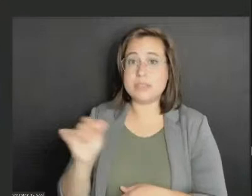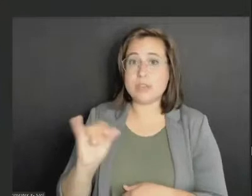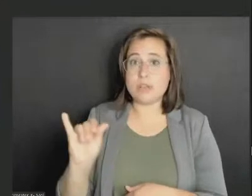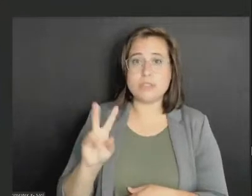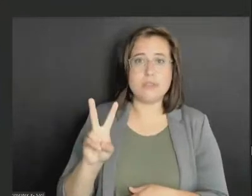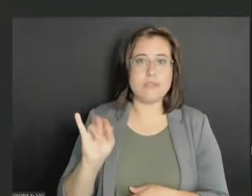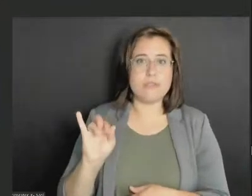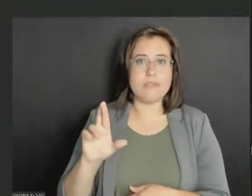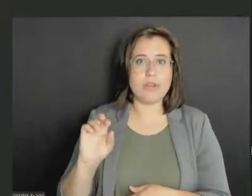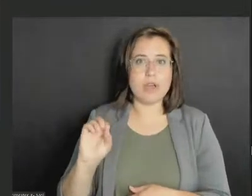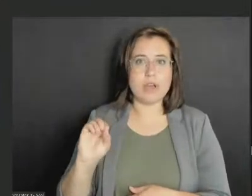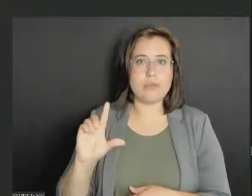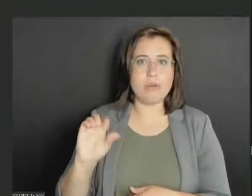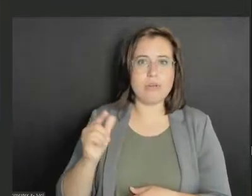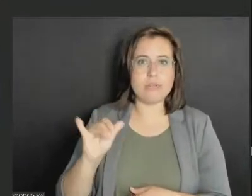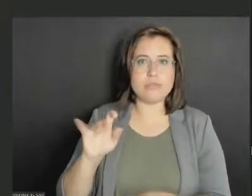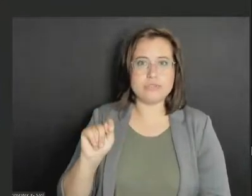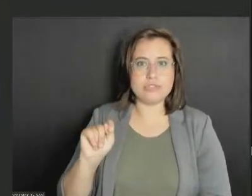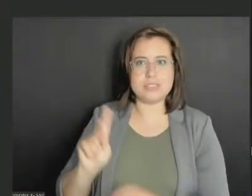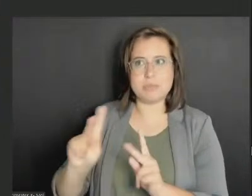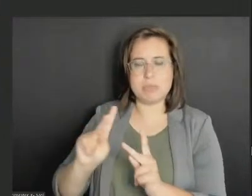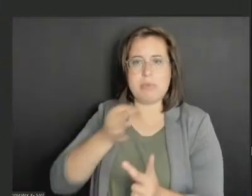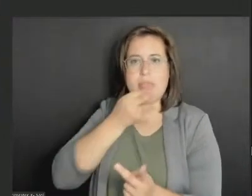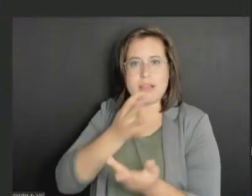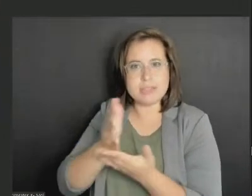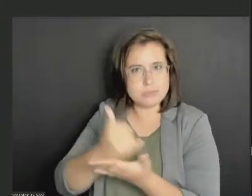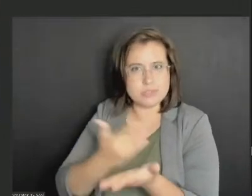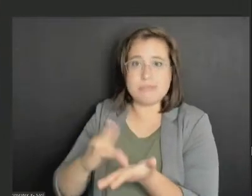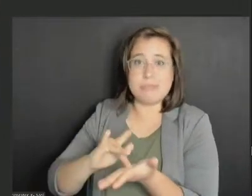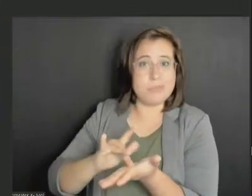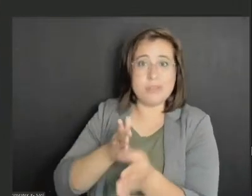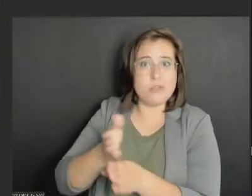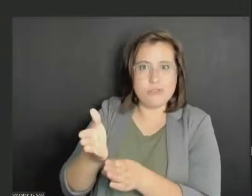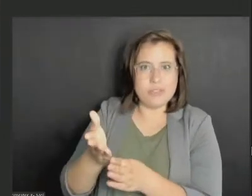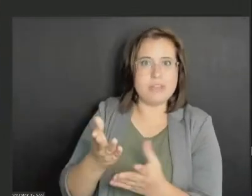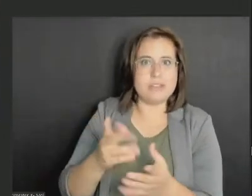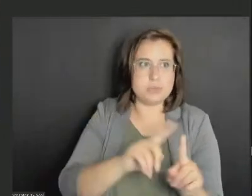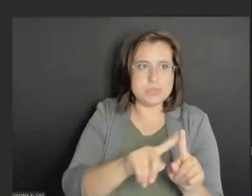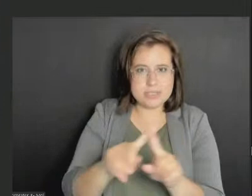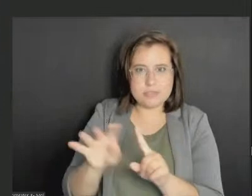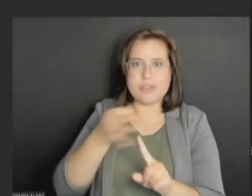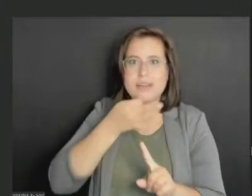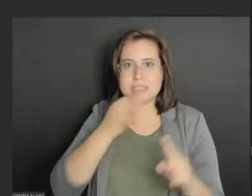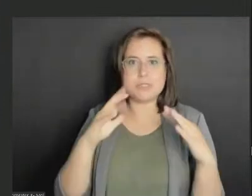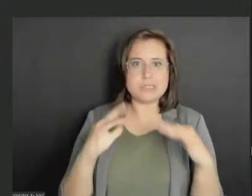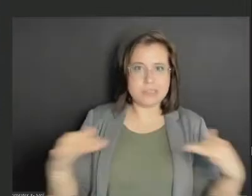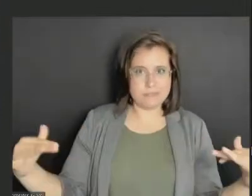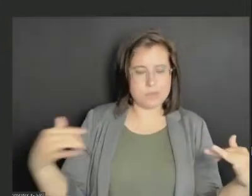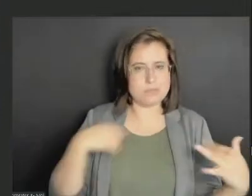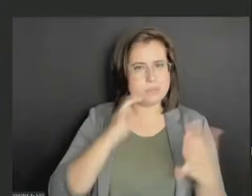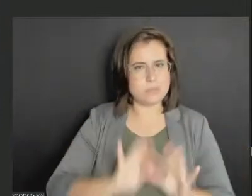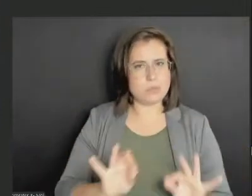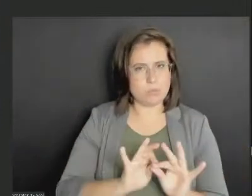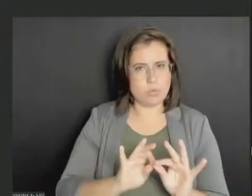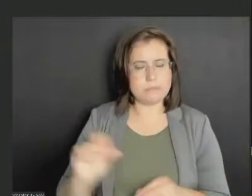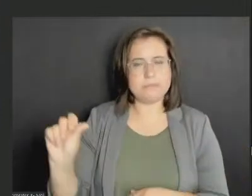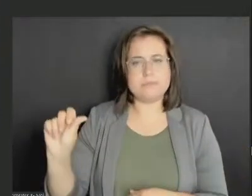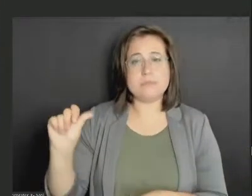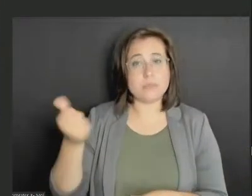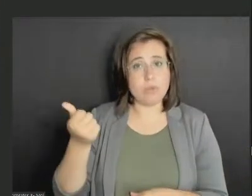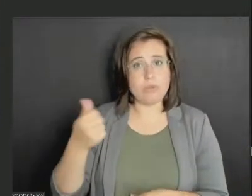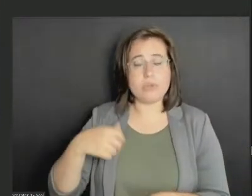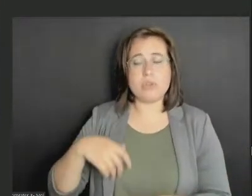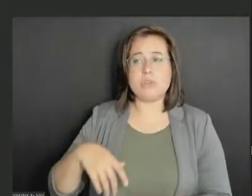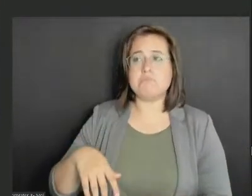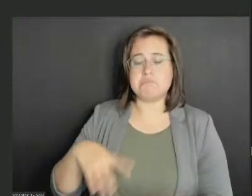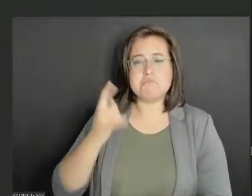and experts in the medical field. So I think that is really an important point. The other thing is I truly